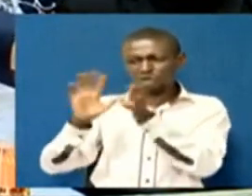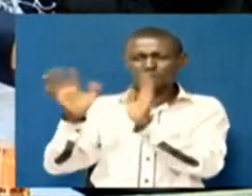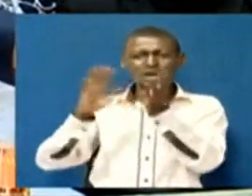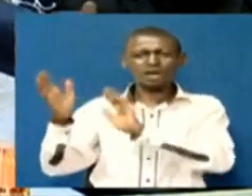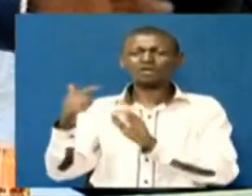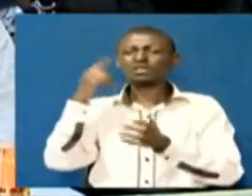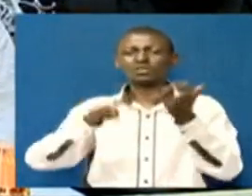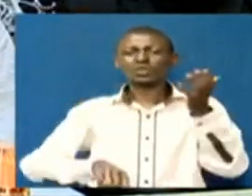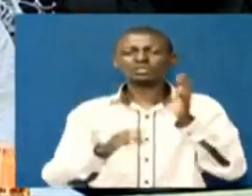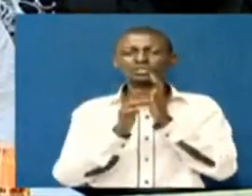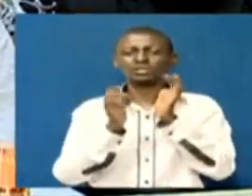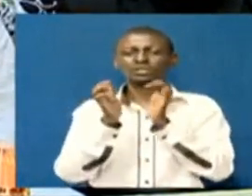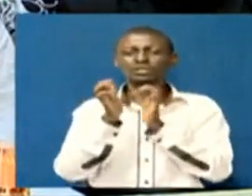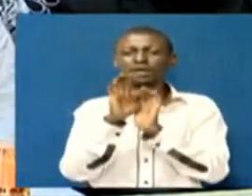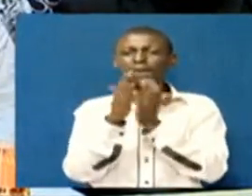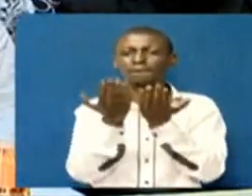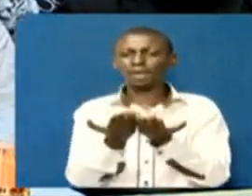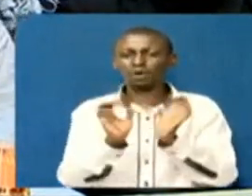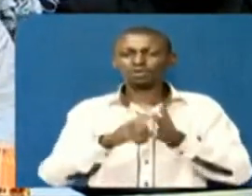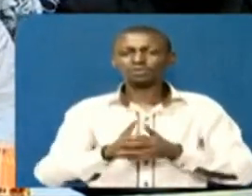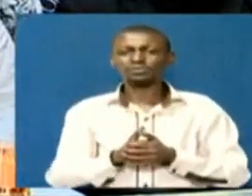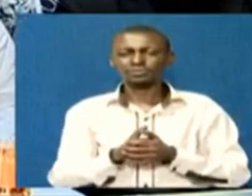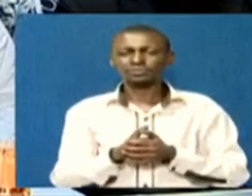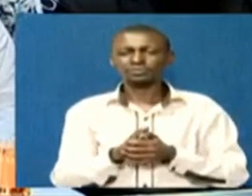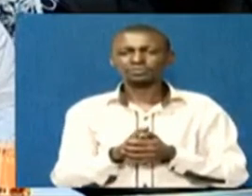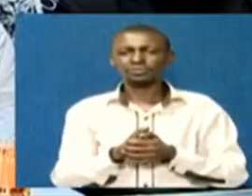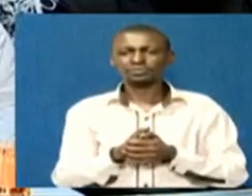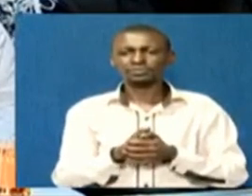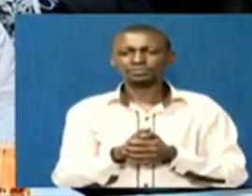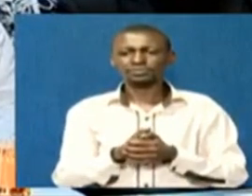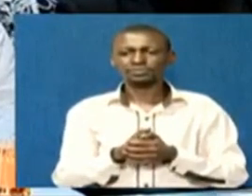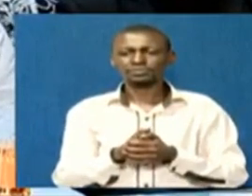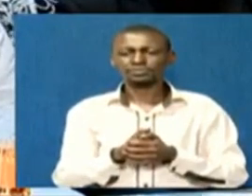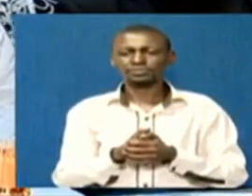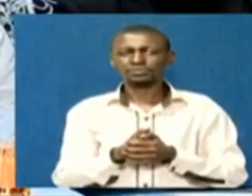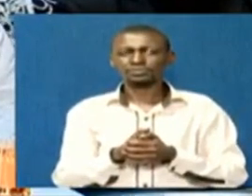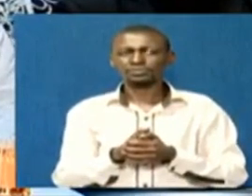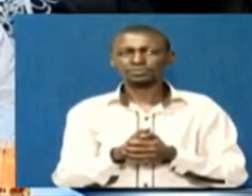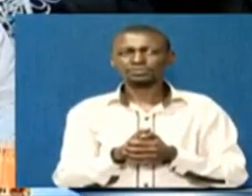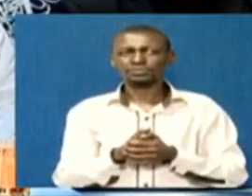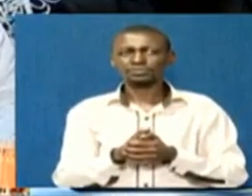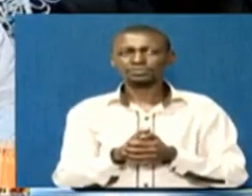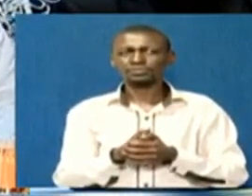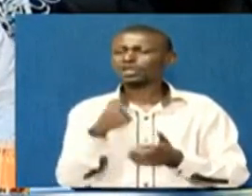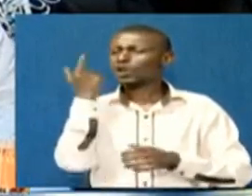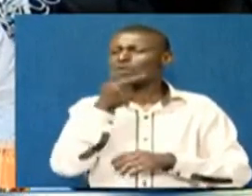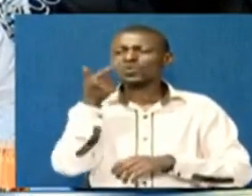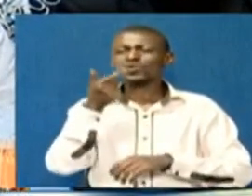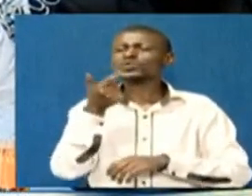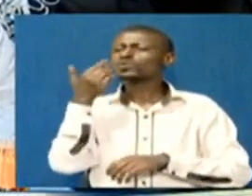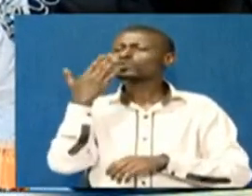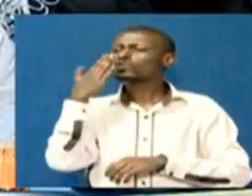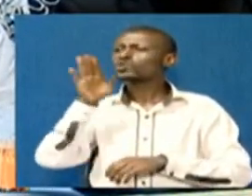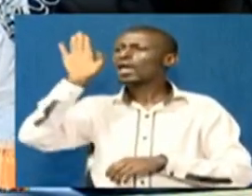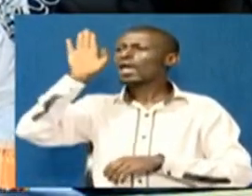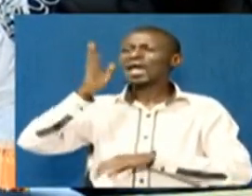And the Bible says, and the house of the one who swears falsely by my name.